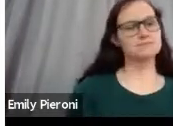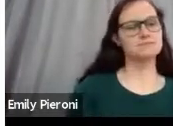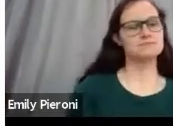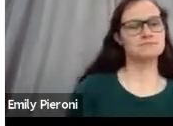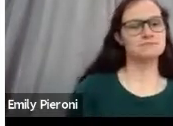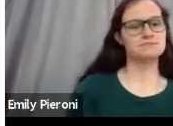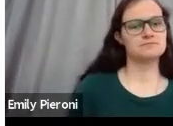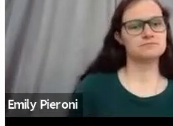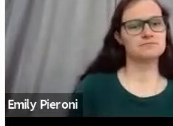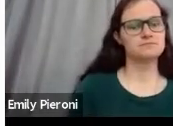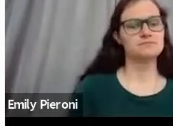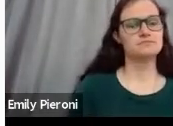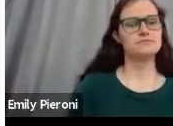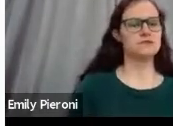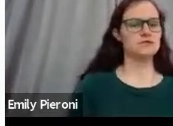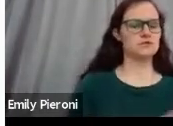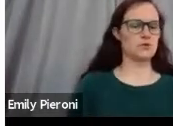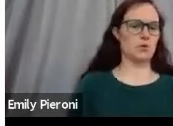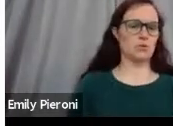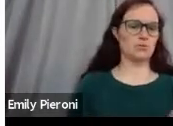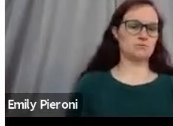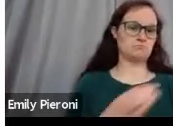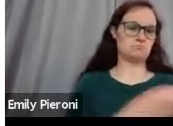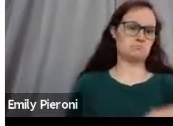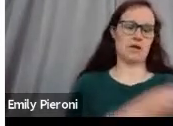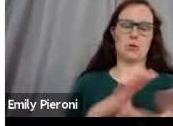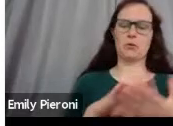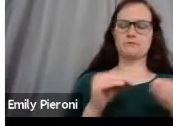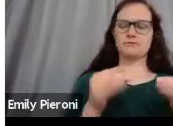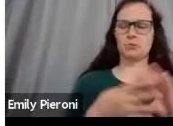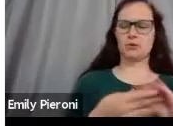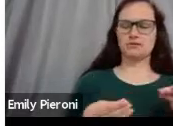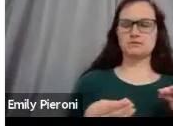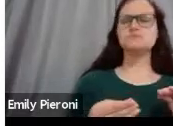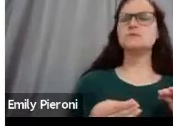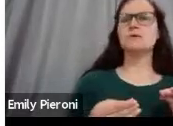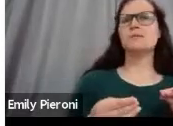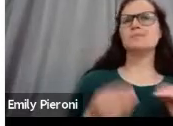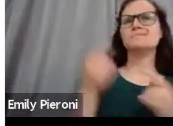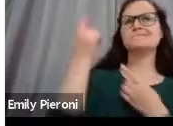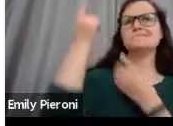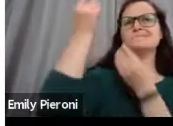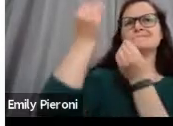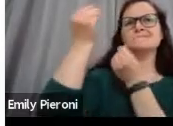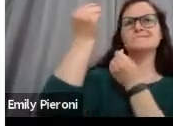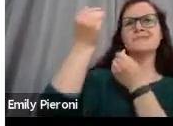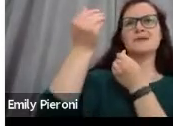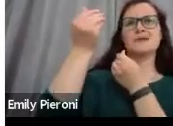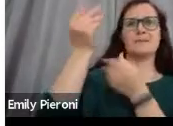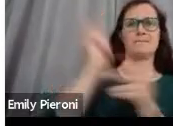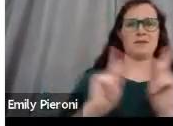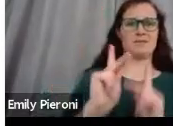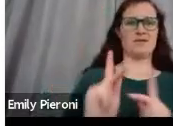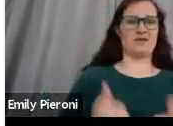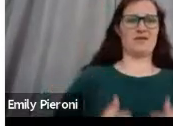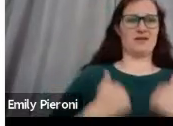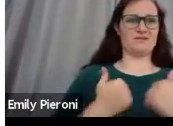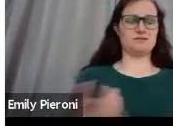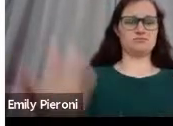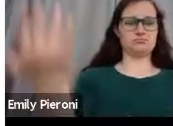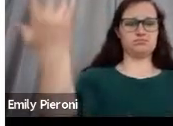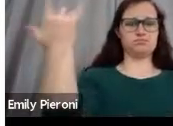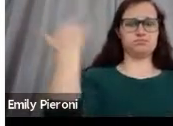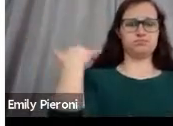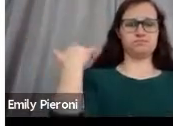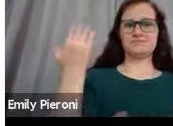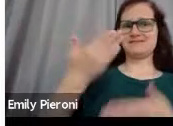So power of stories. If you think about it, our ancestors, at the end of the day, they would gather around the fire,